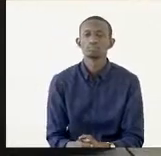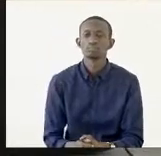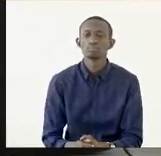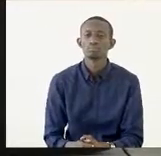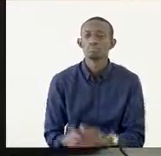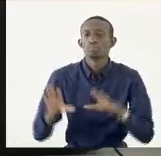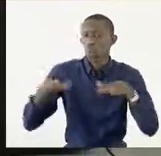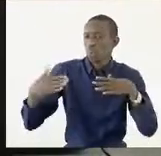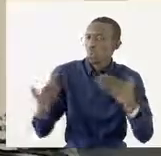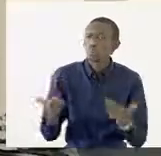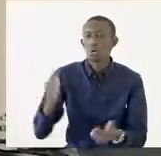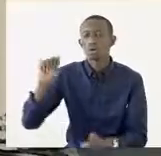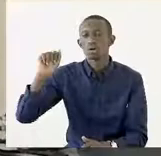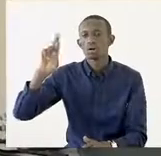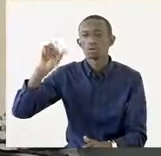or aromatic.